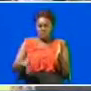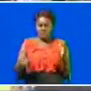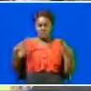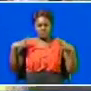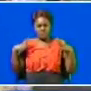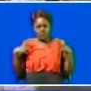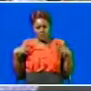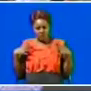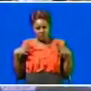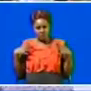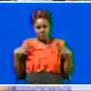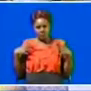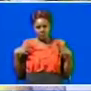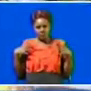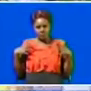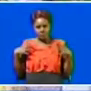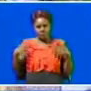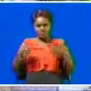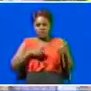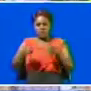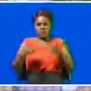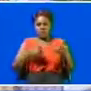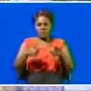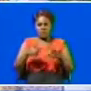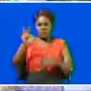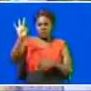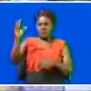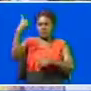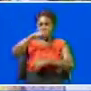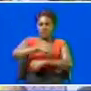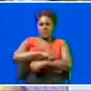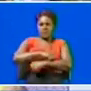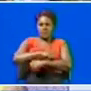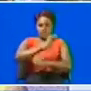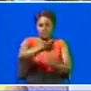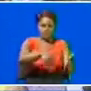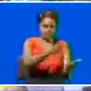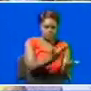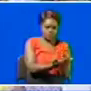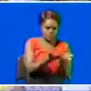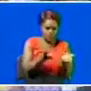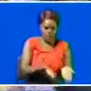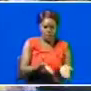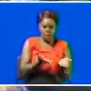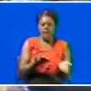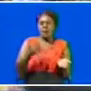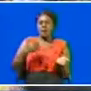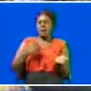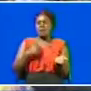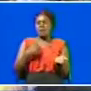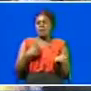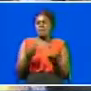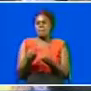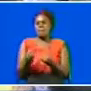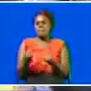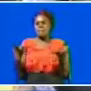of. The journey, of course, took about 3 days to be here. And we have a very, very